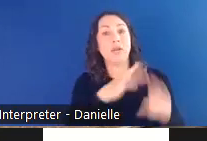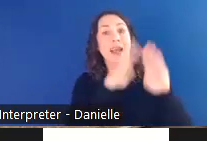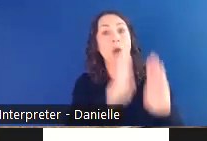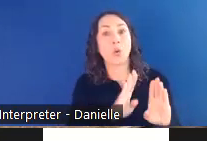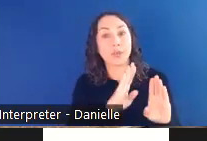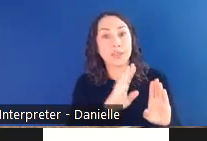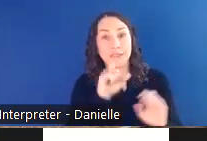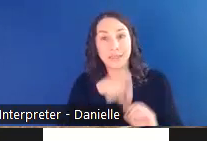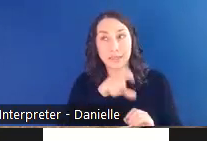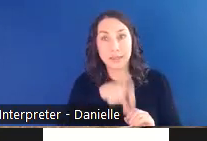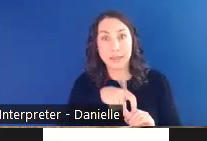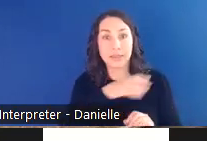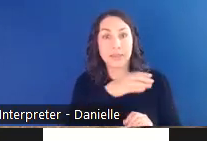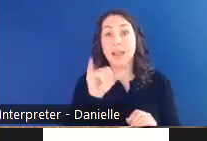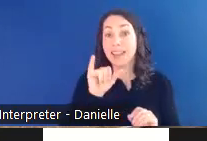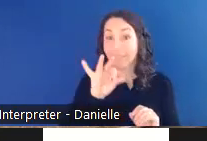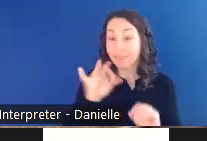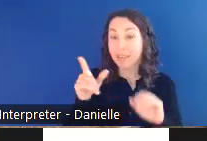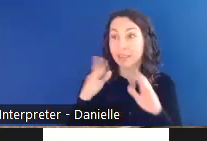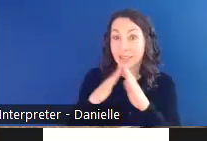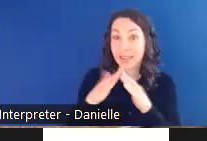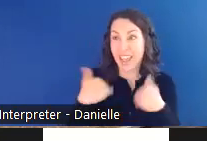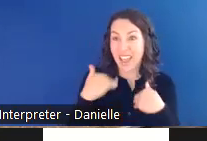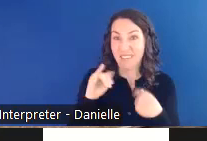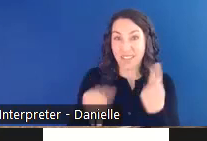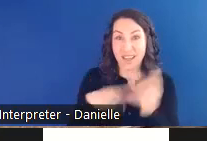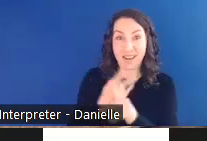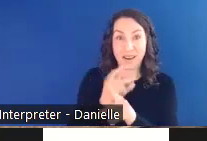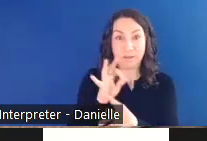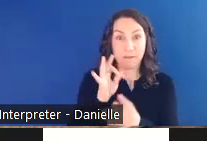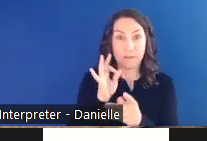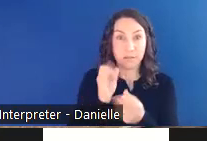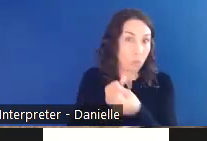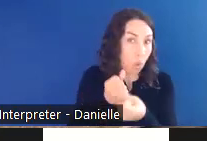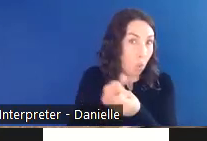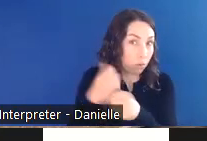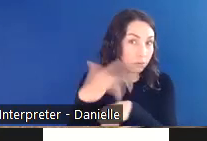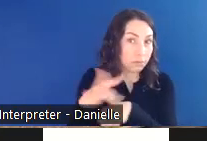city has those types of supports?